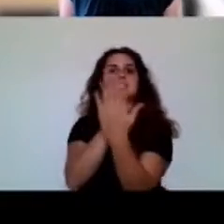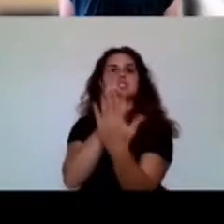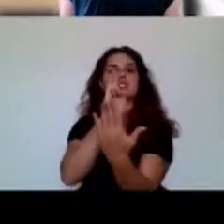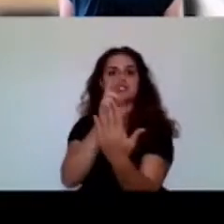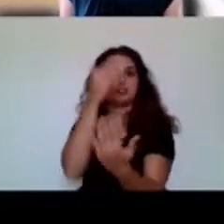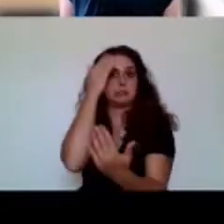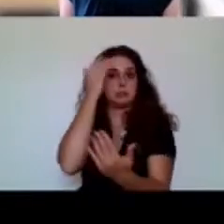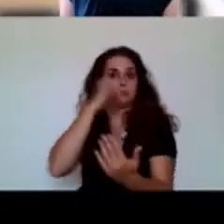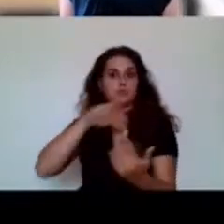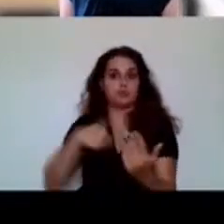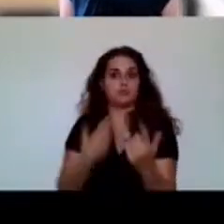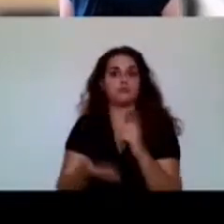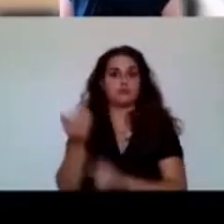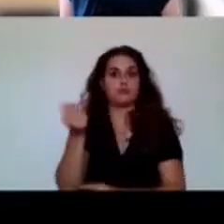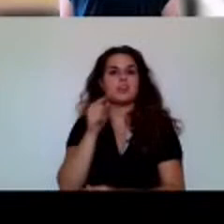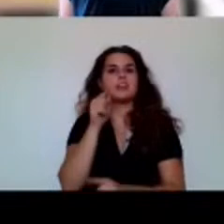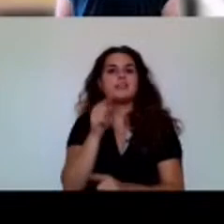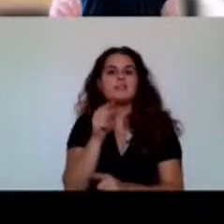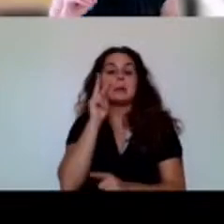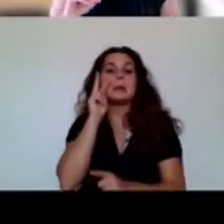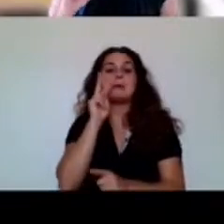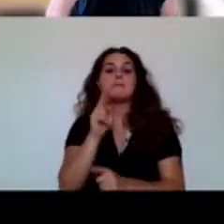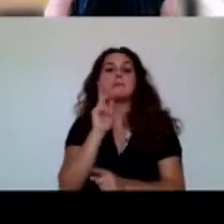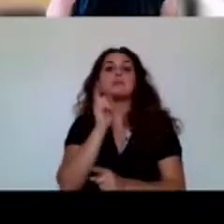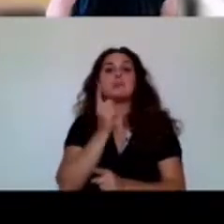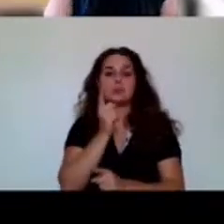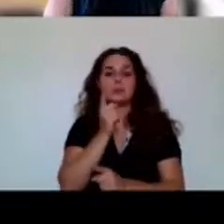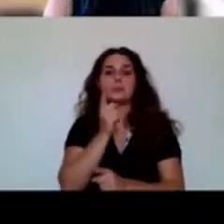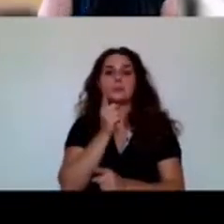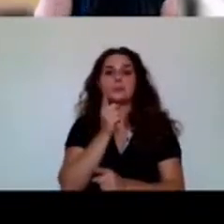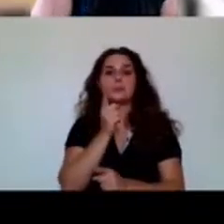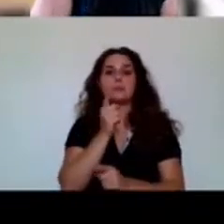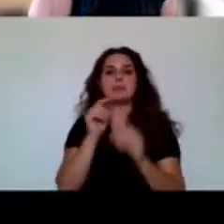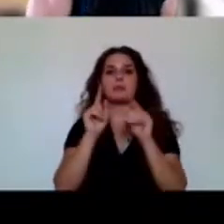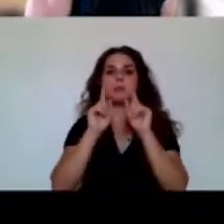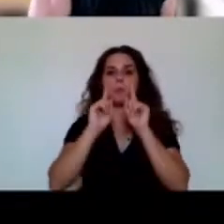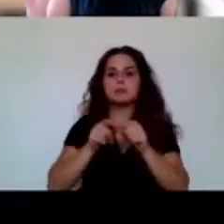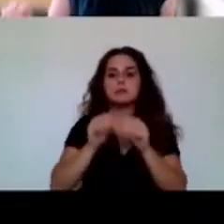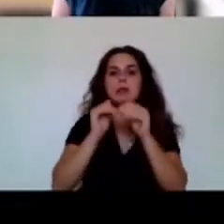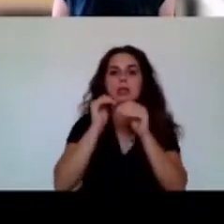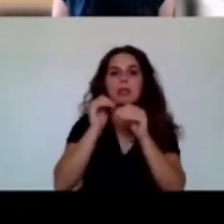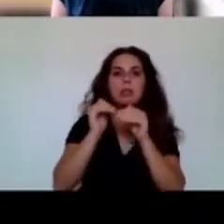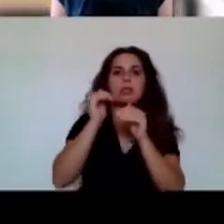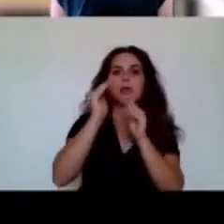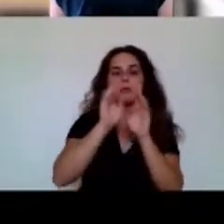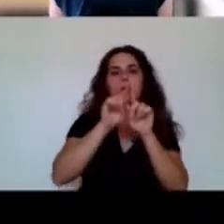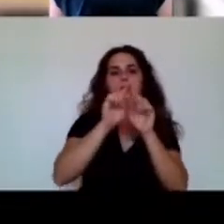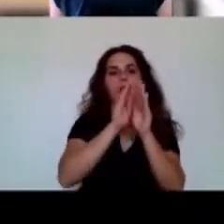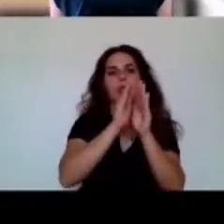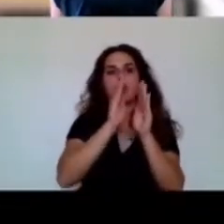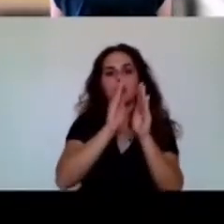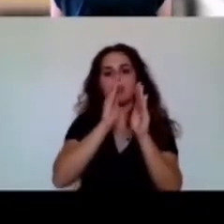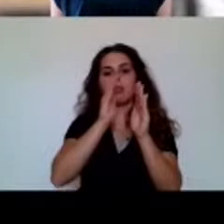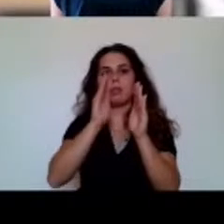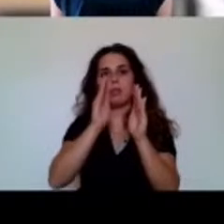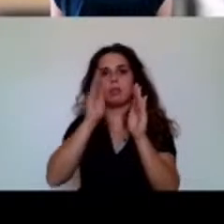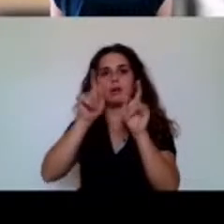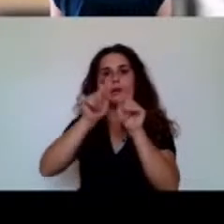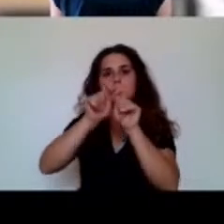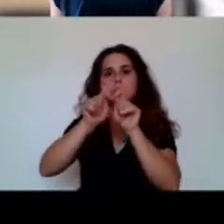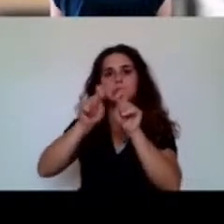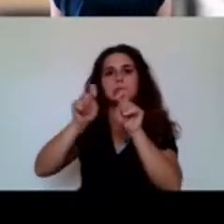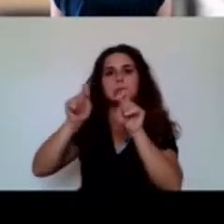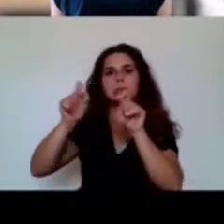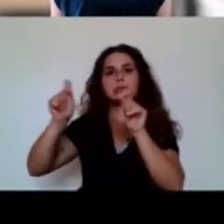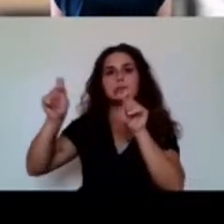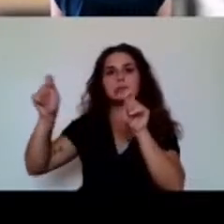expect, instead we start to see that they gradually start to hit farther and farther away from the target. And if you